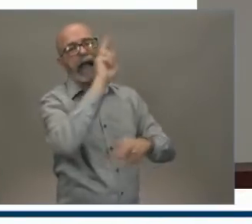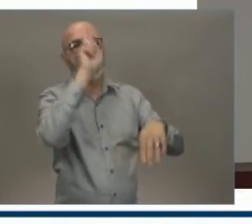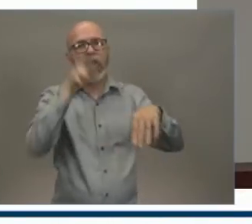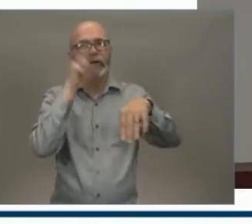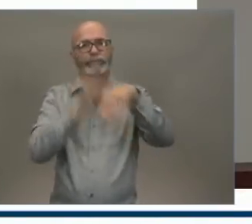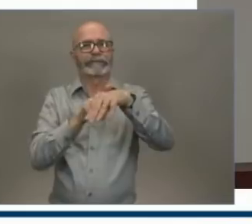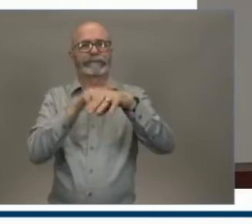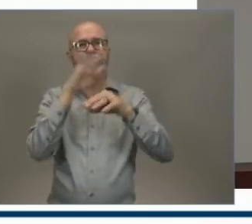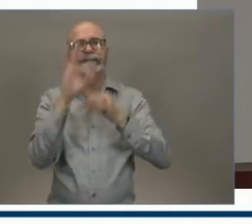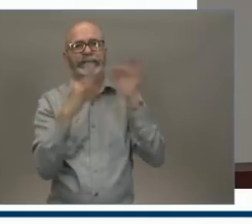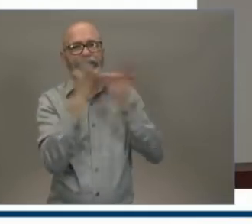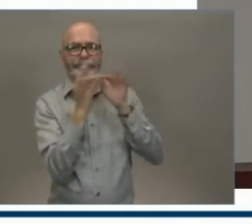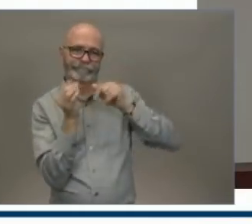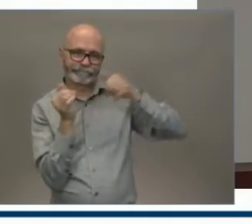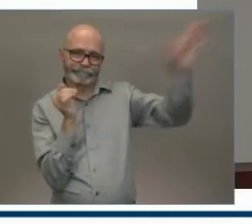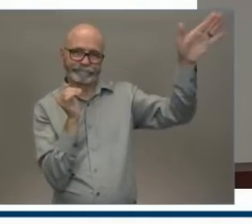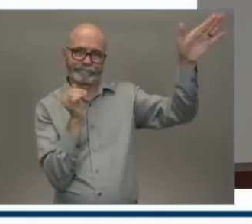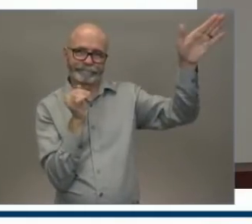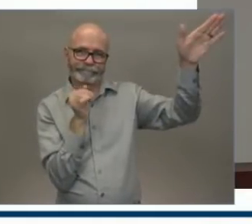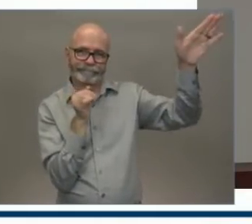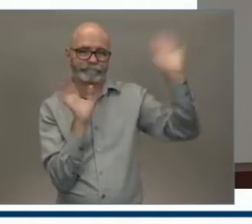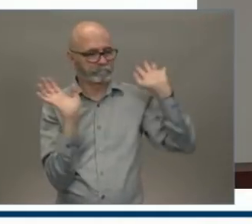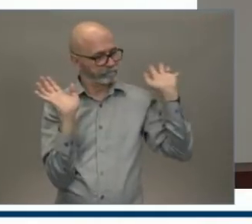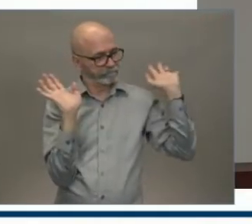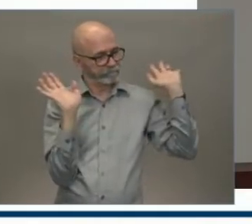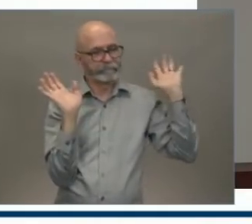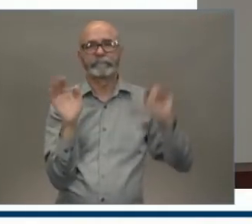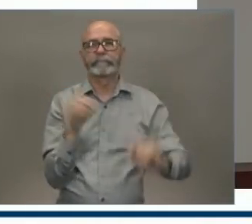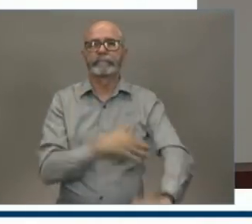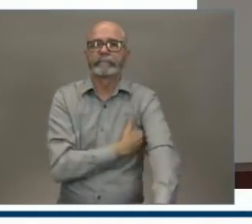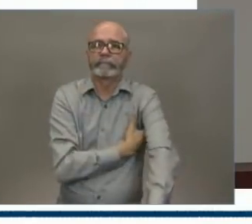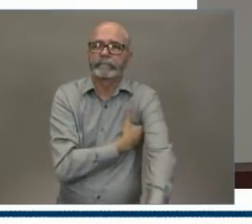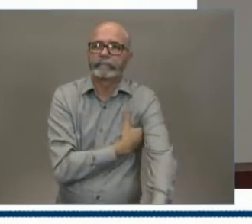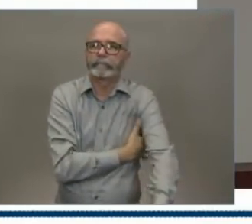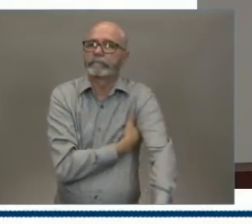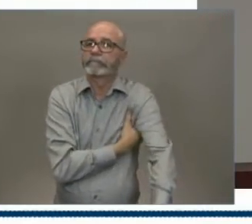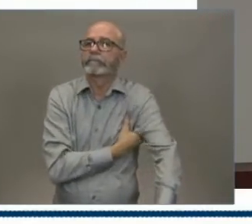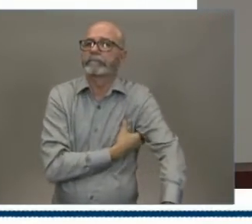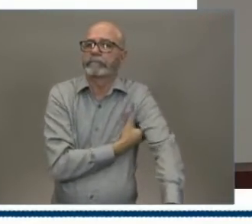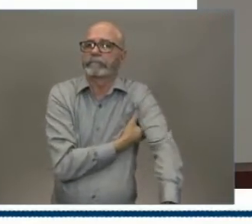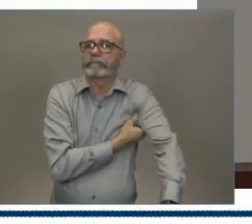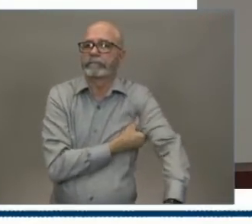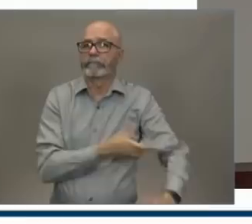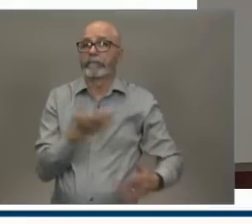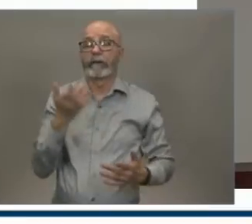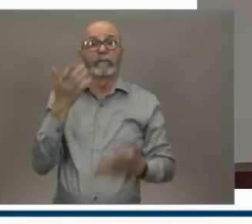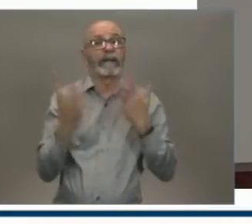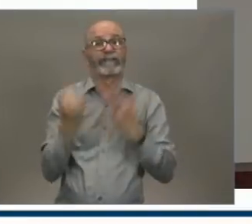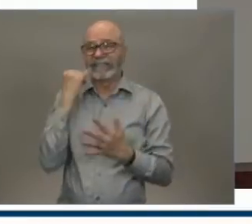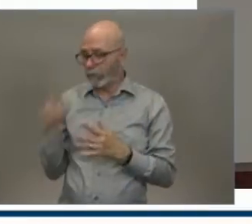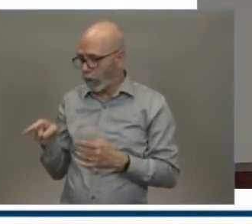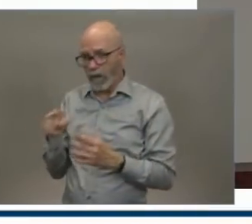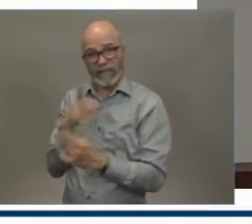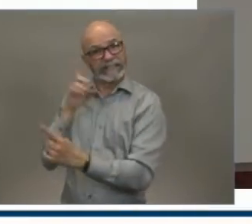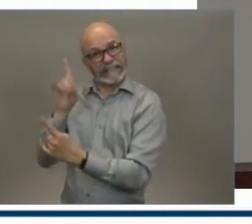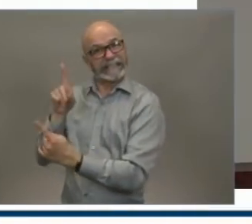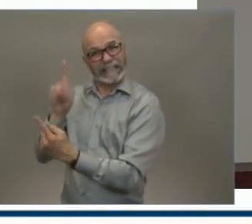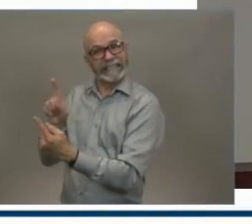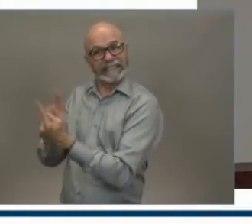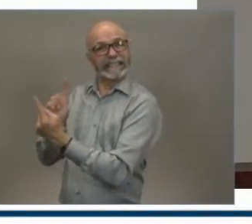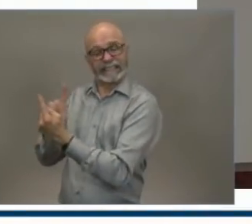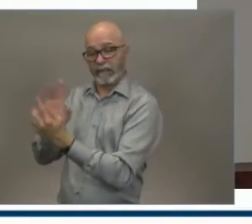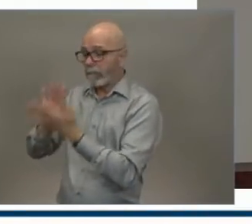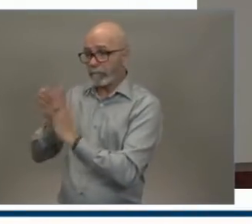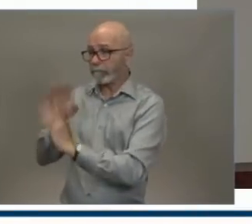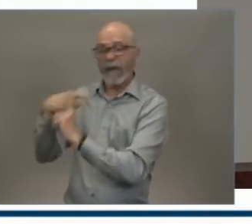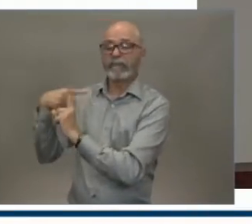circumstances around a case, whether it's significant numbers of contacts who are testing positive or people